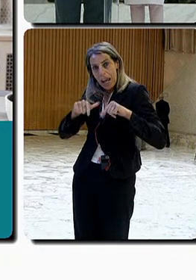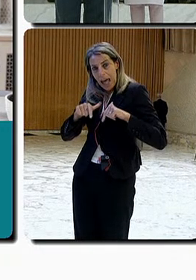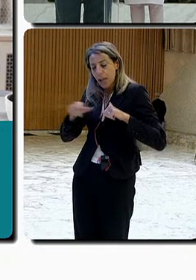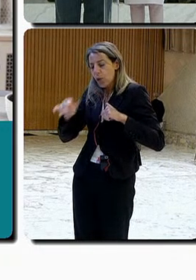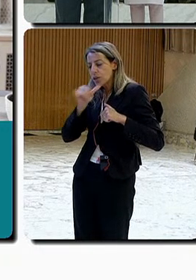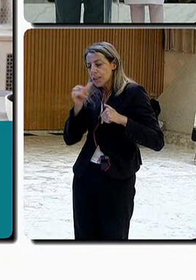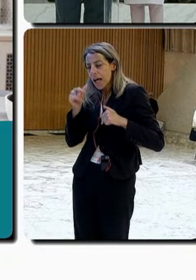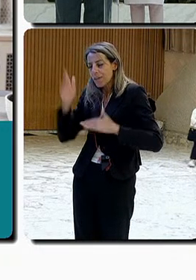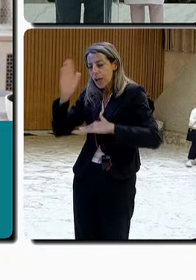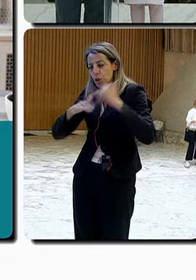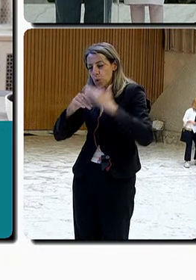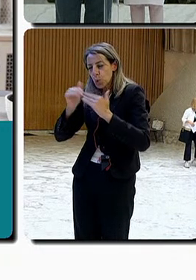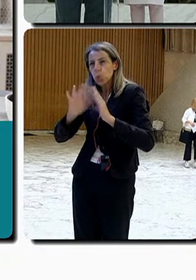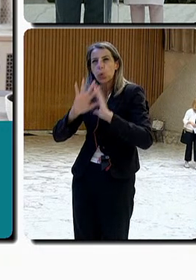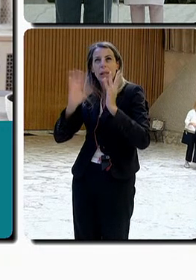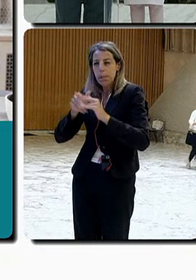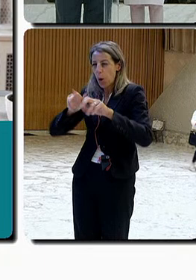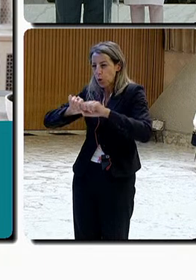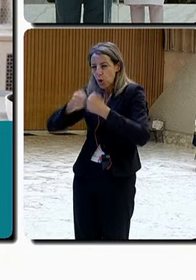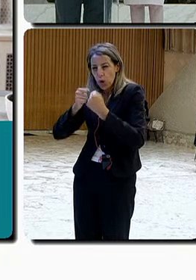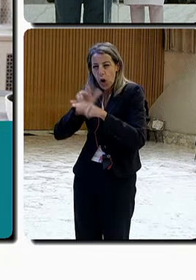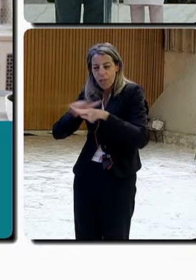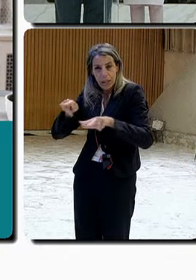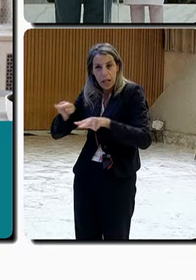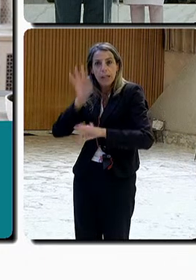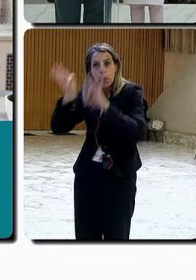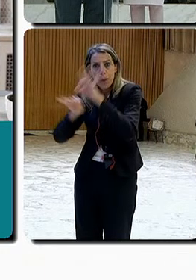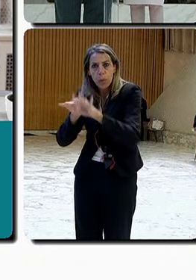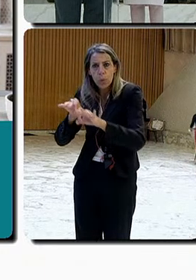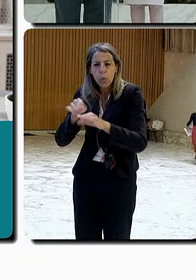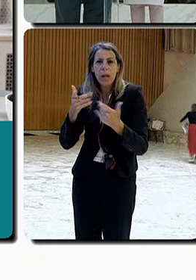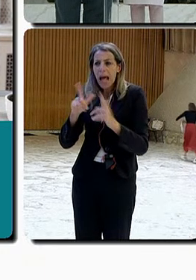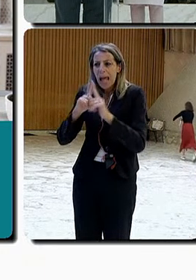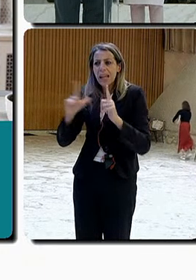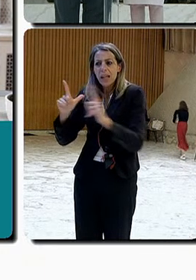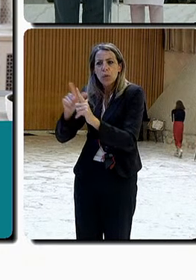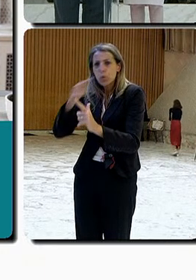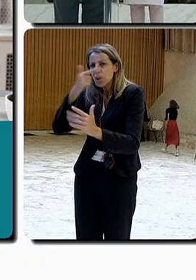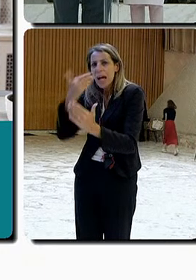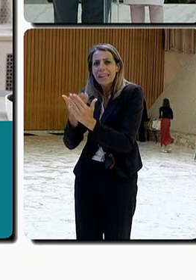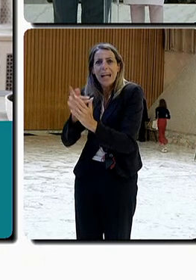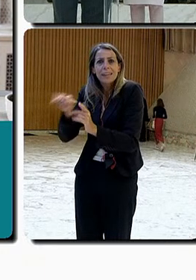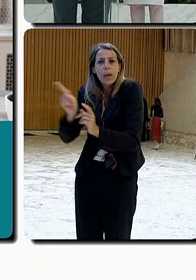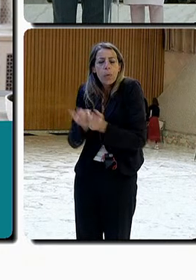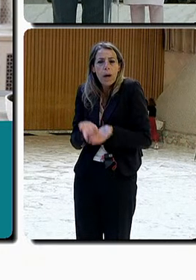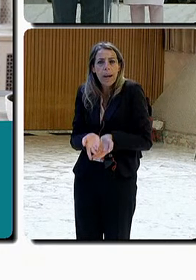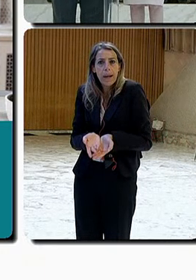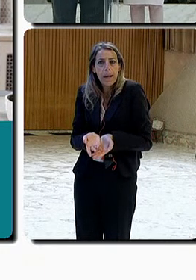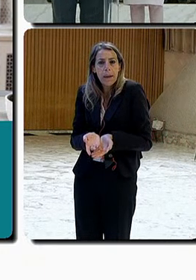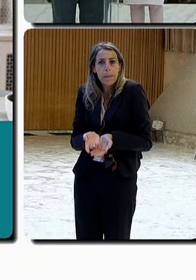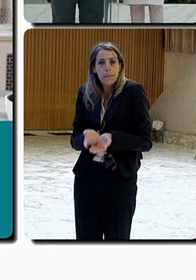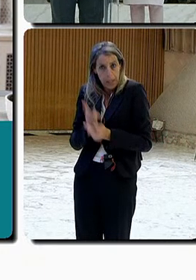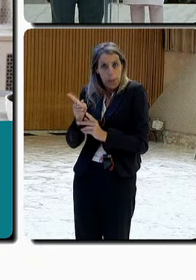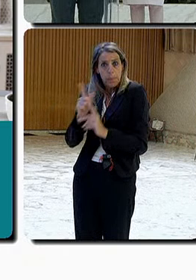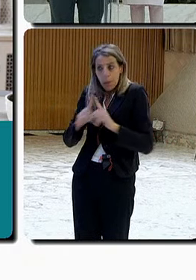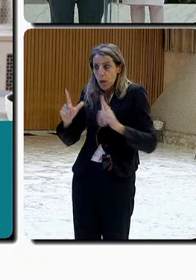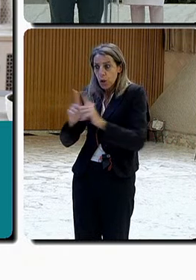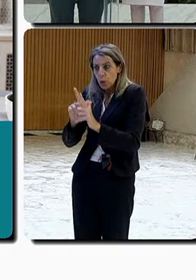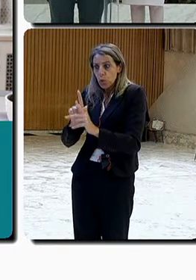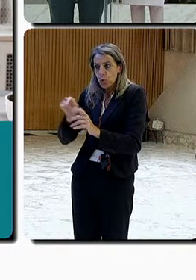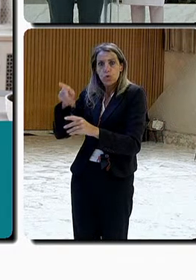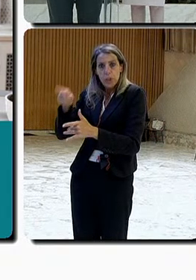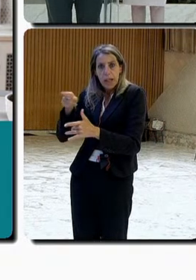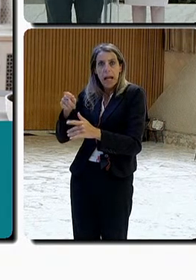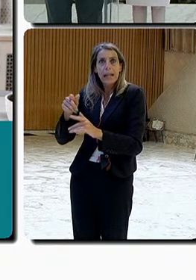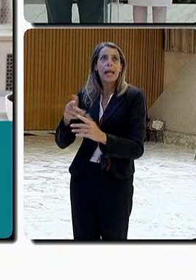corrupted structure of the world, what's the liturgy over which the lay priesthood presides and by which it consecrates the